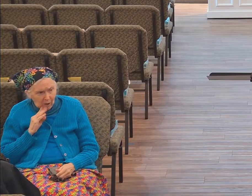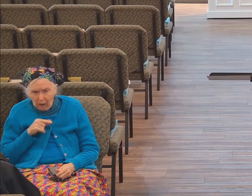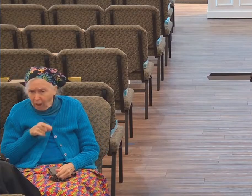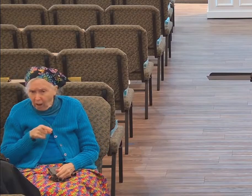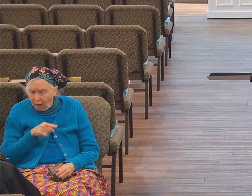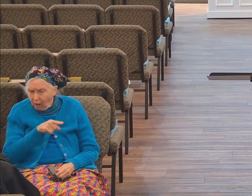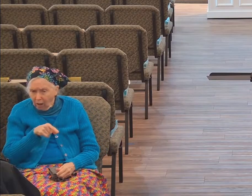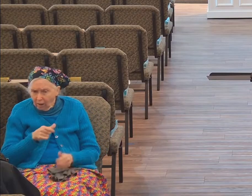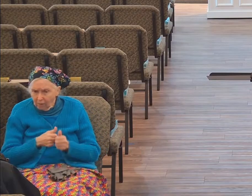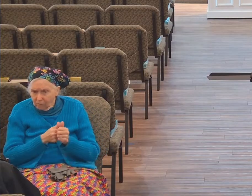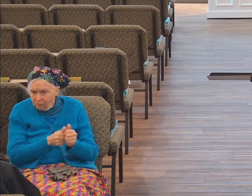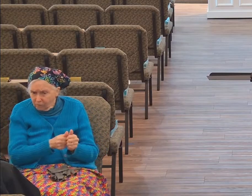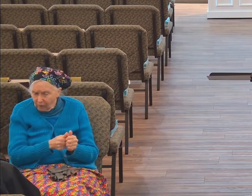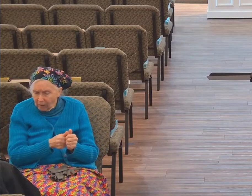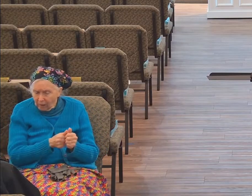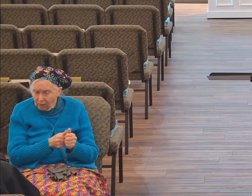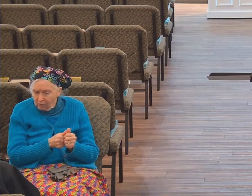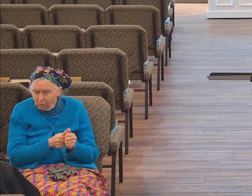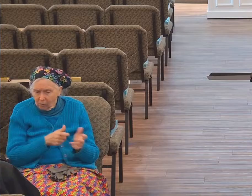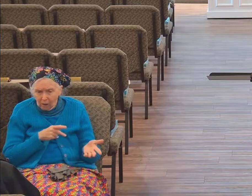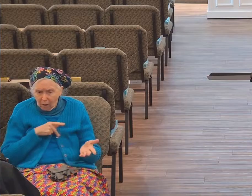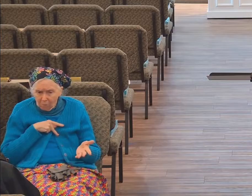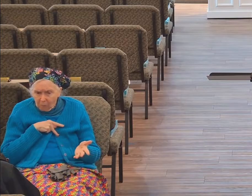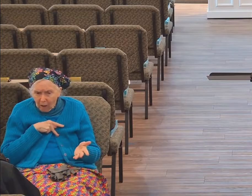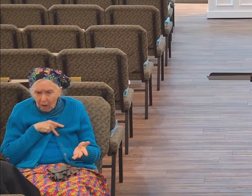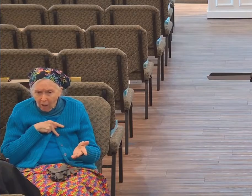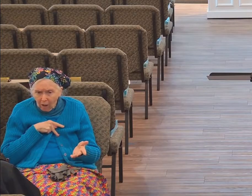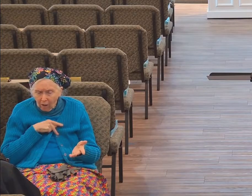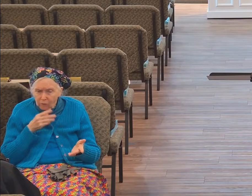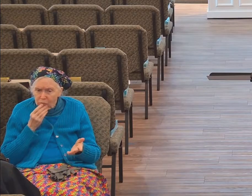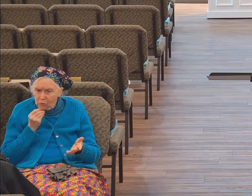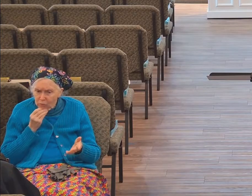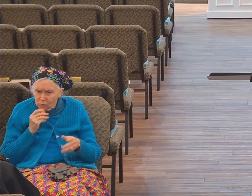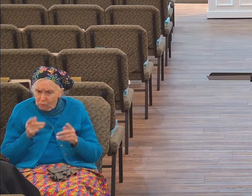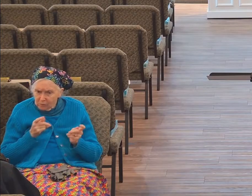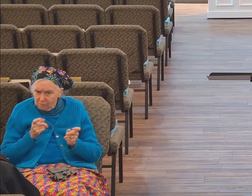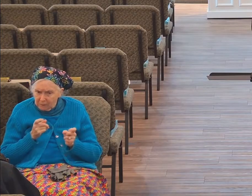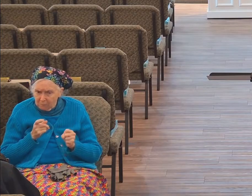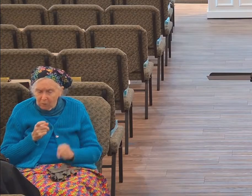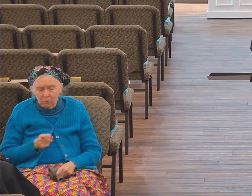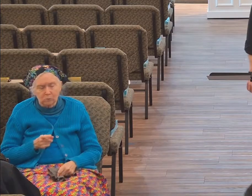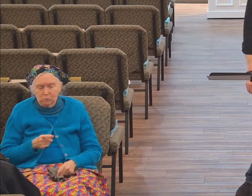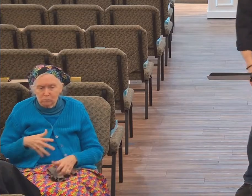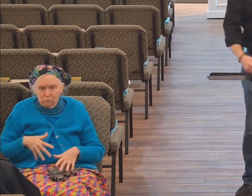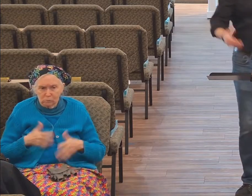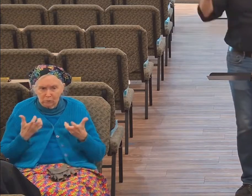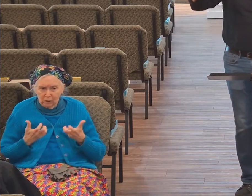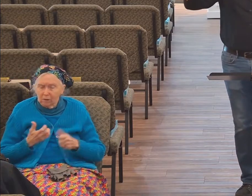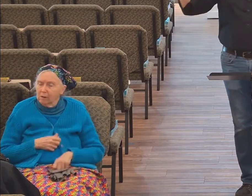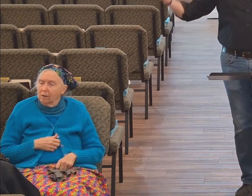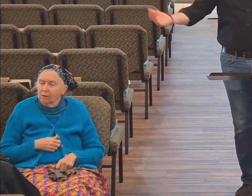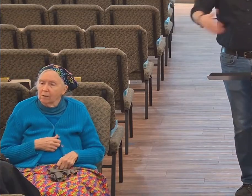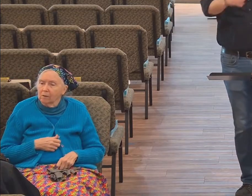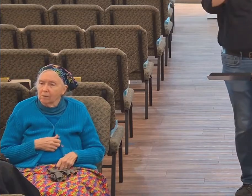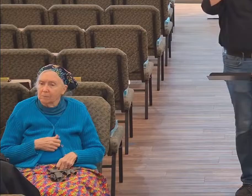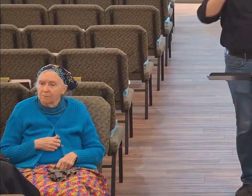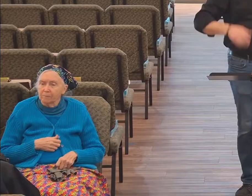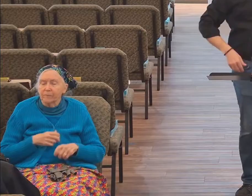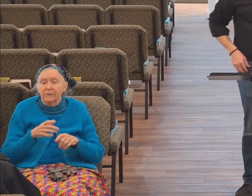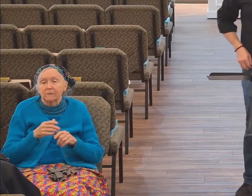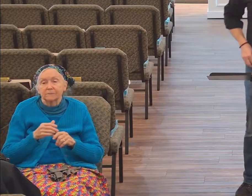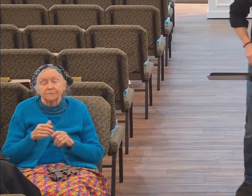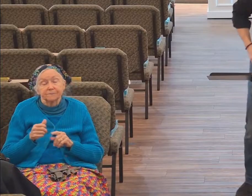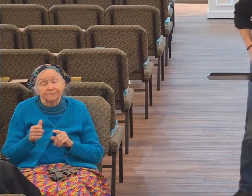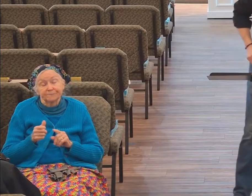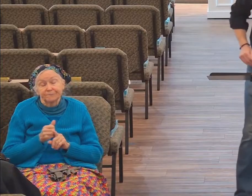they? Jews. This is exactly what he's talking about here, right? That's who he's referring to here, okay? And then he says, so this points back to this